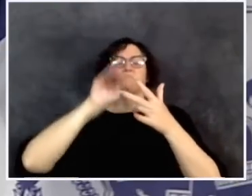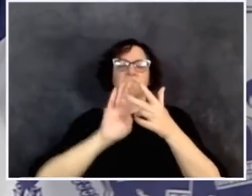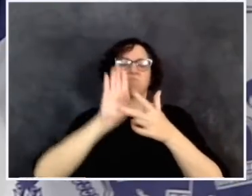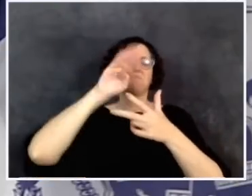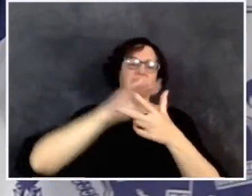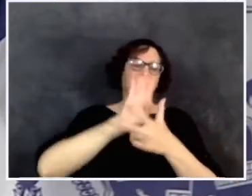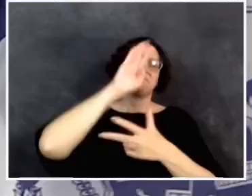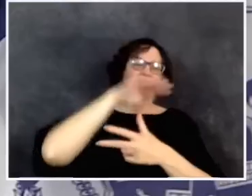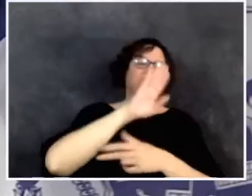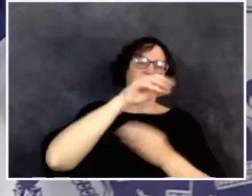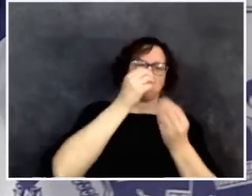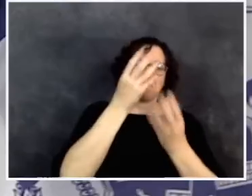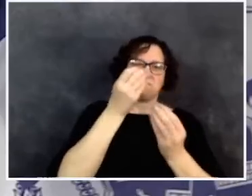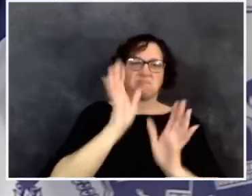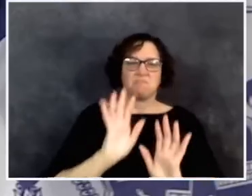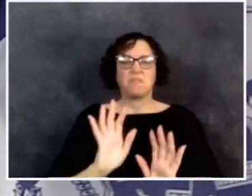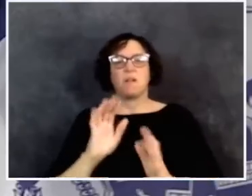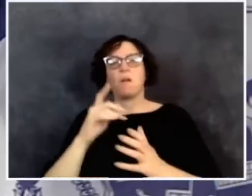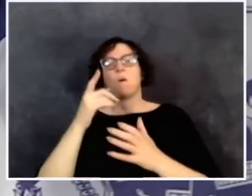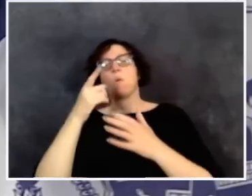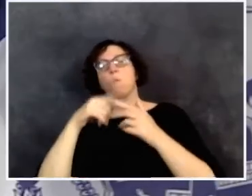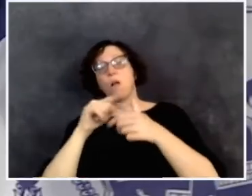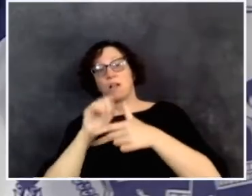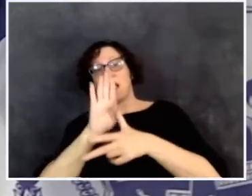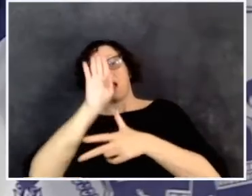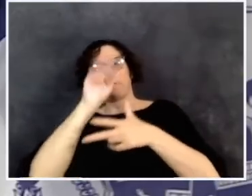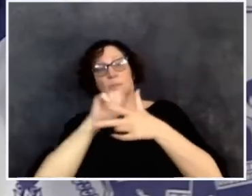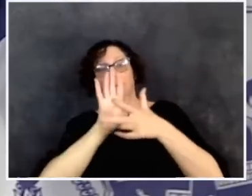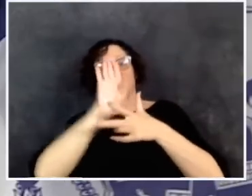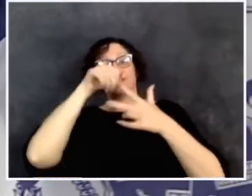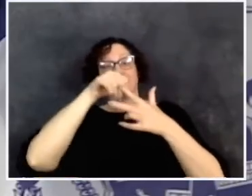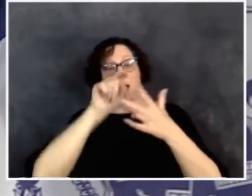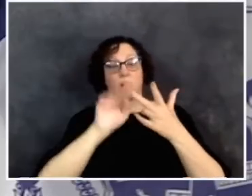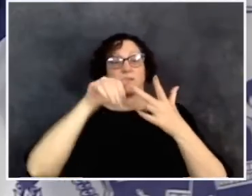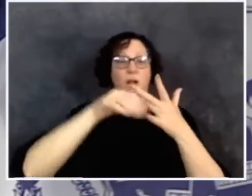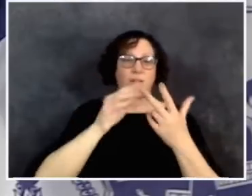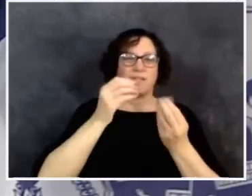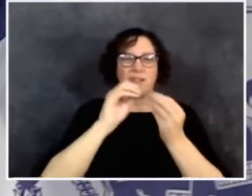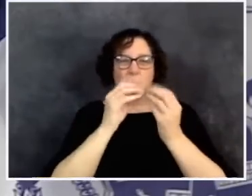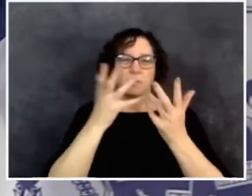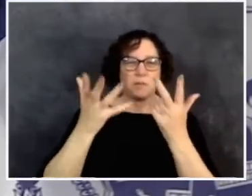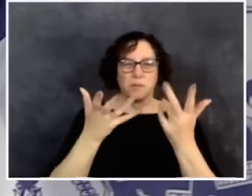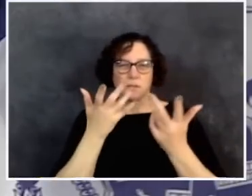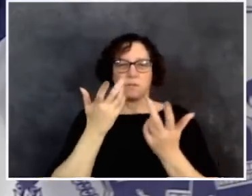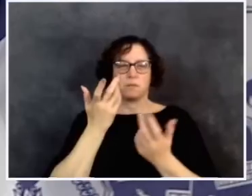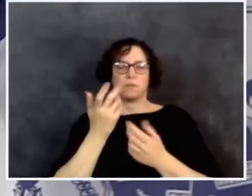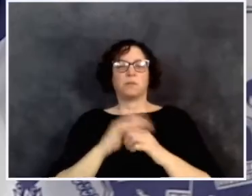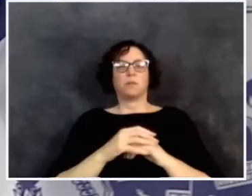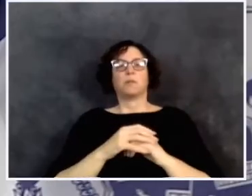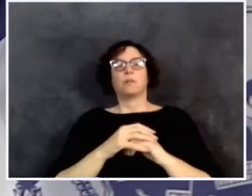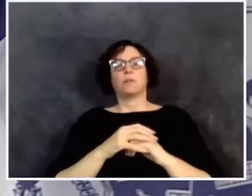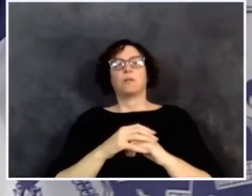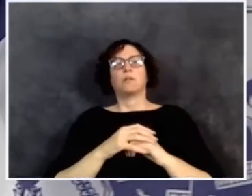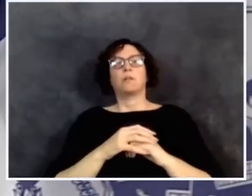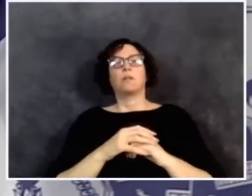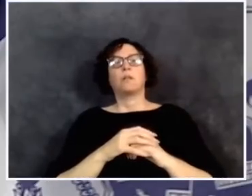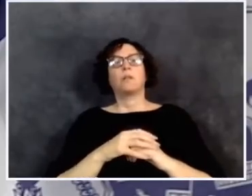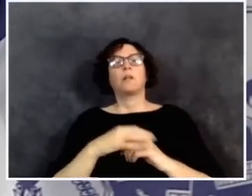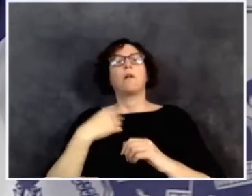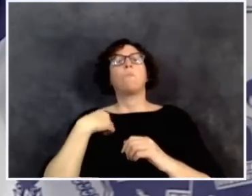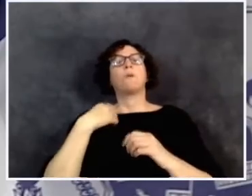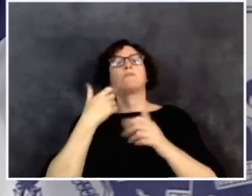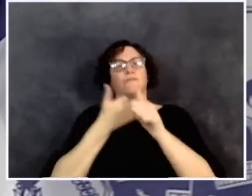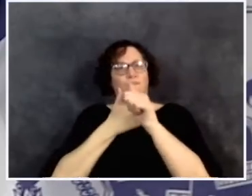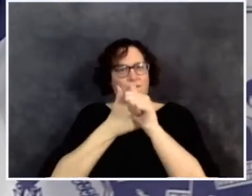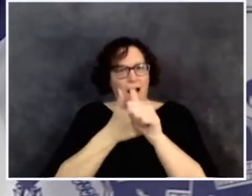day, they ticked all in the direction that they didn't want to go, that we don't want to see. But now that we've been following these, what are they telling us